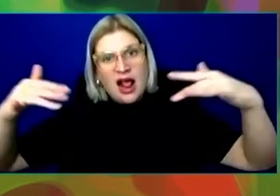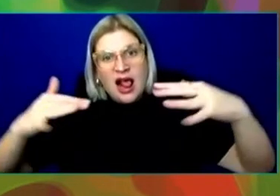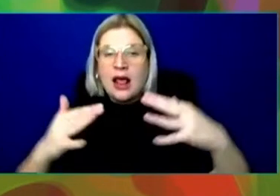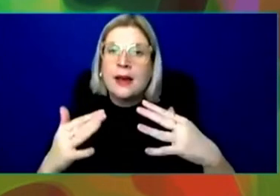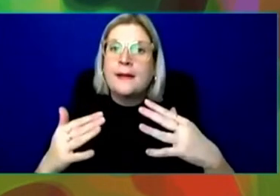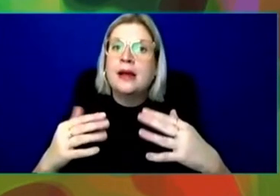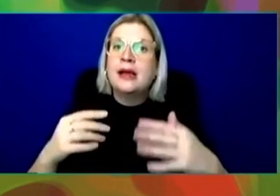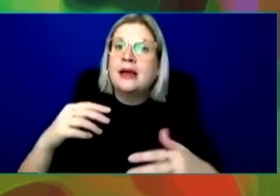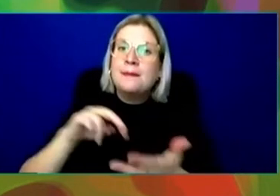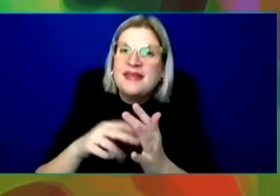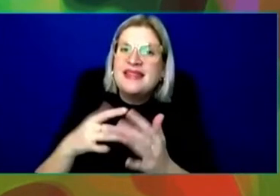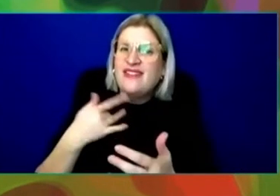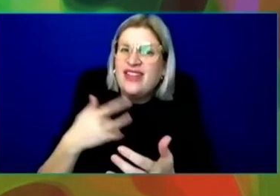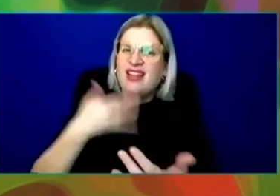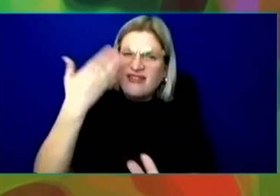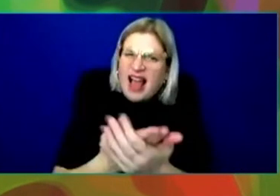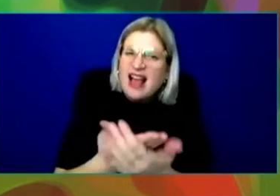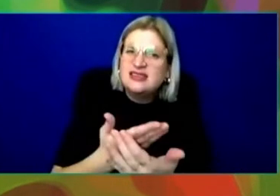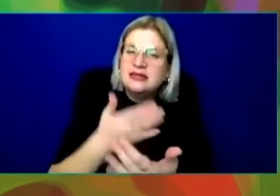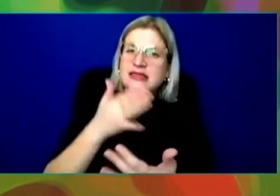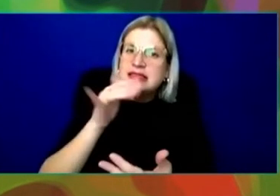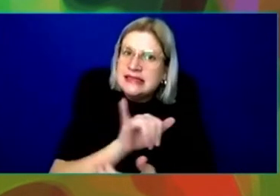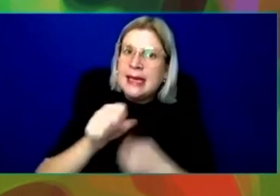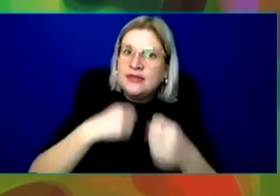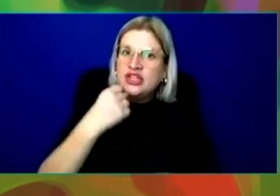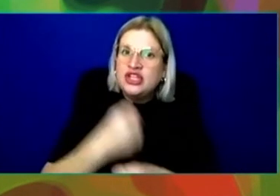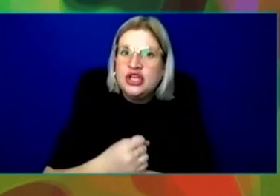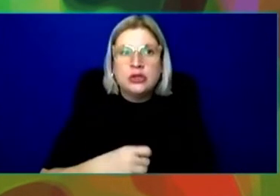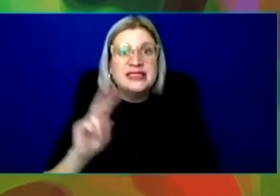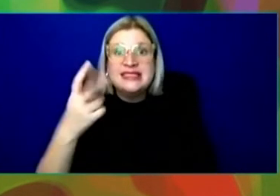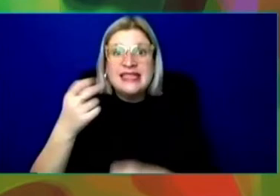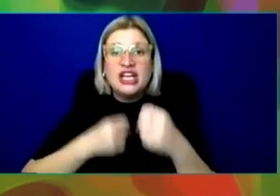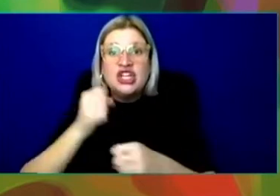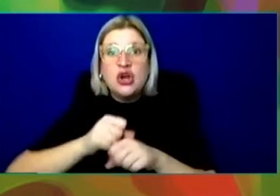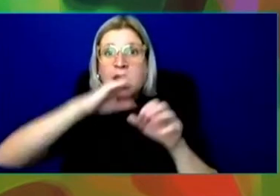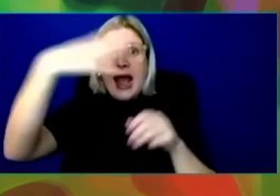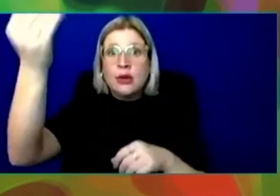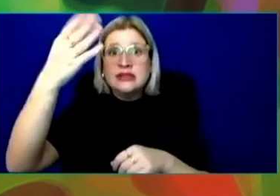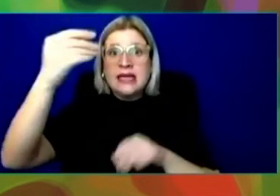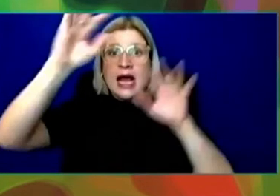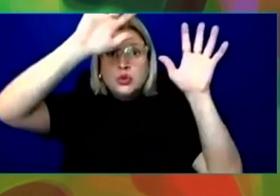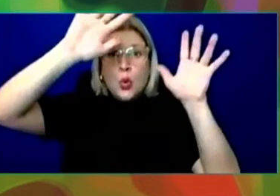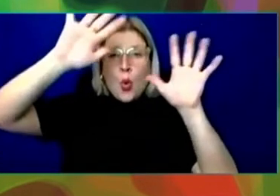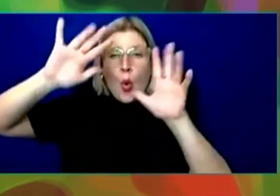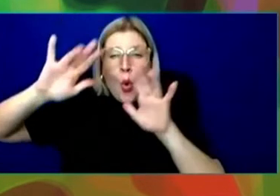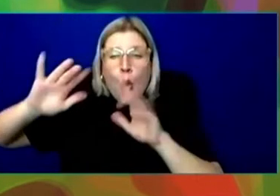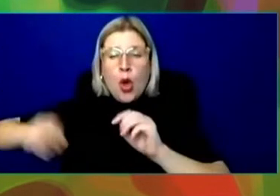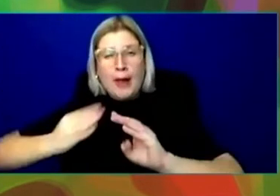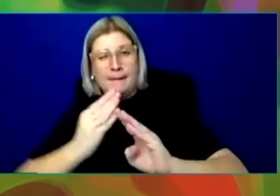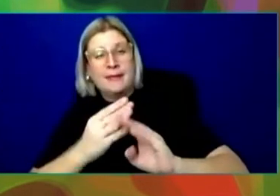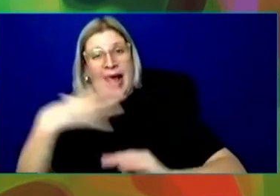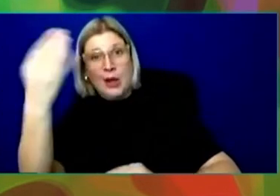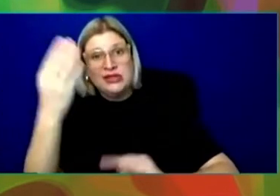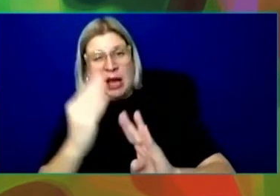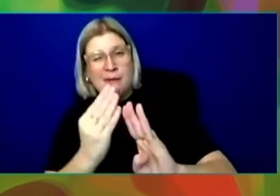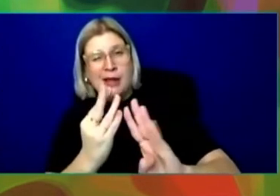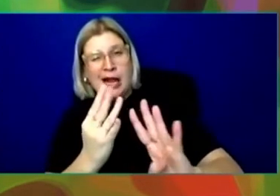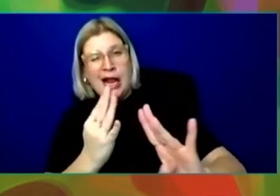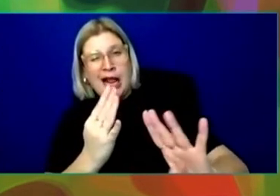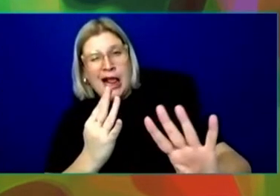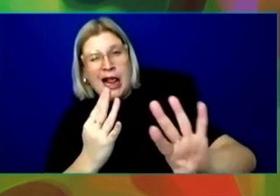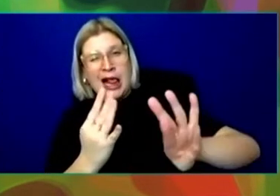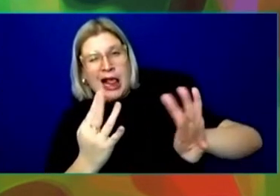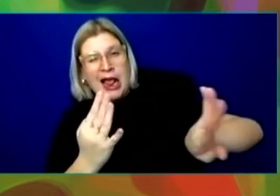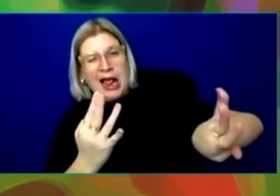year, I remember the line, that it was snowing. And the line was literally around